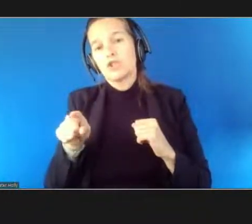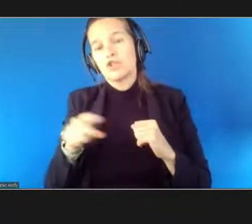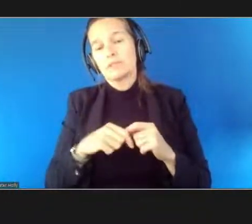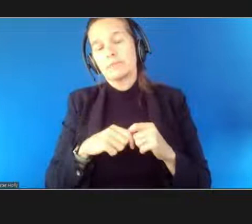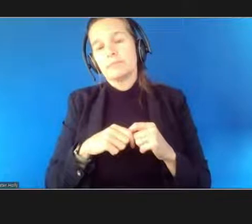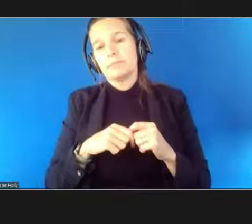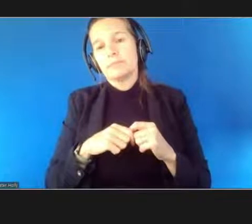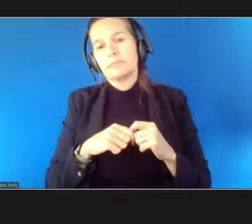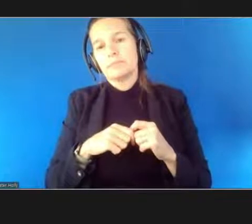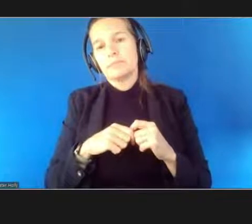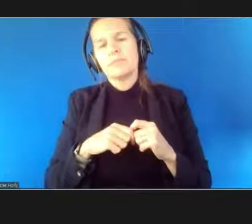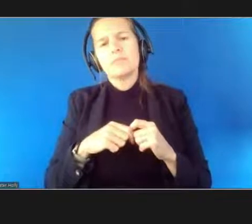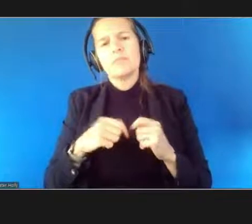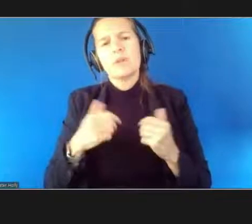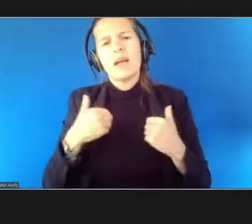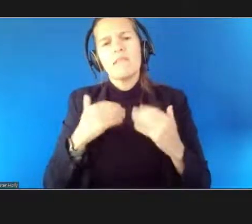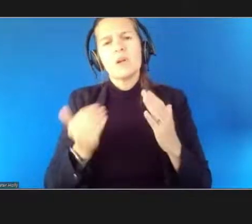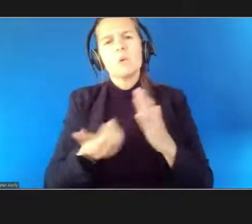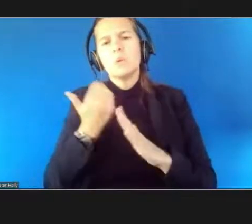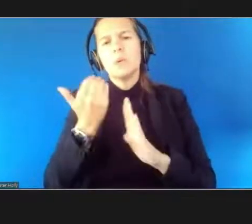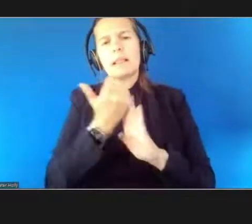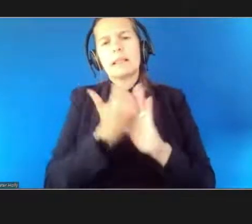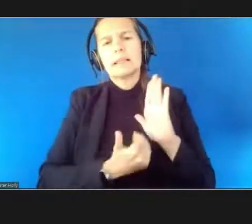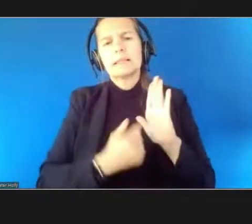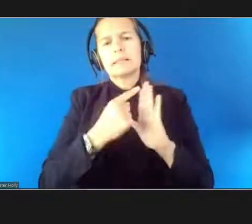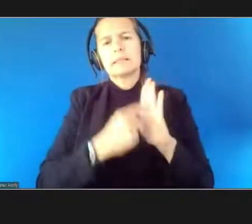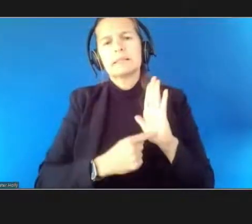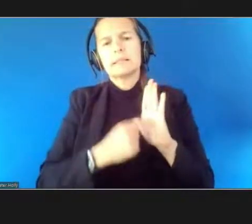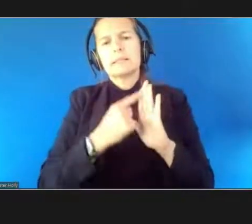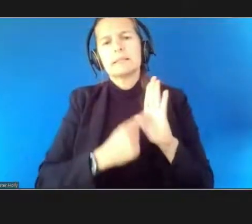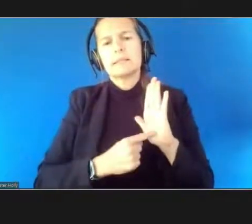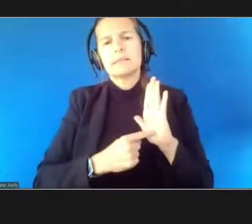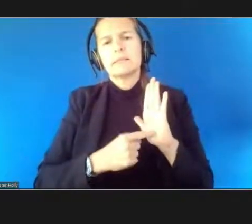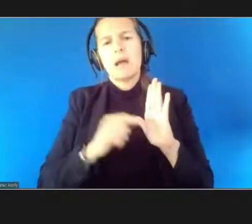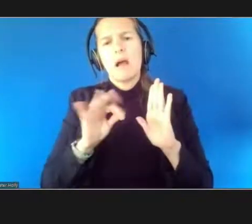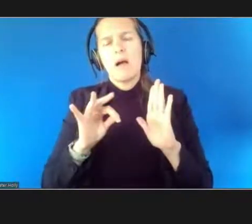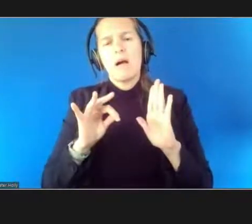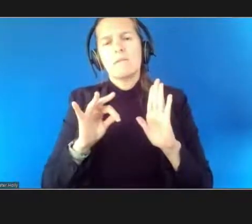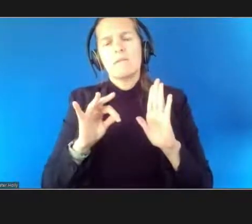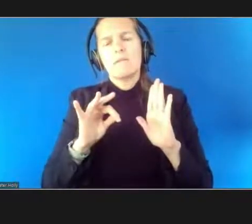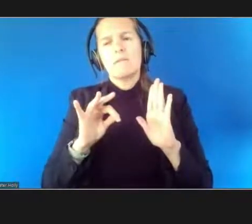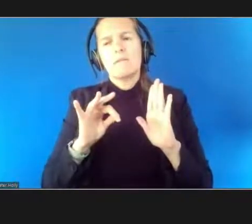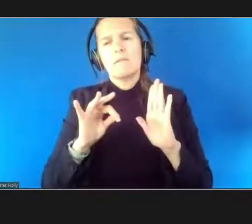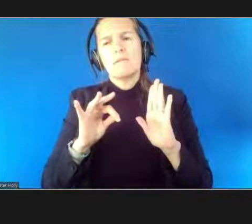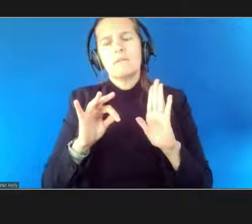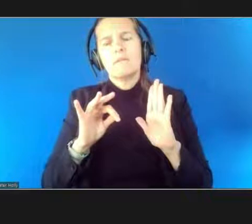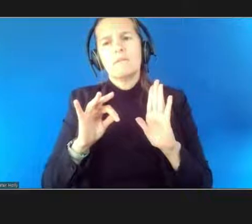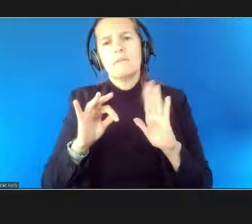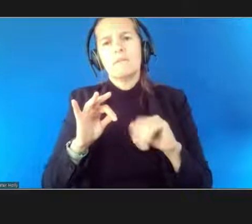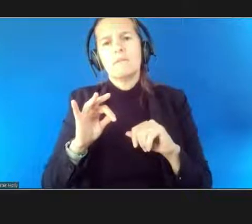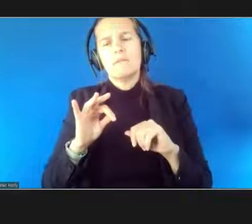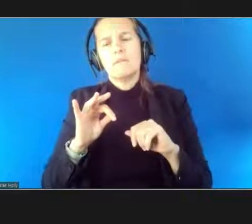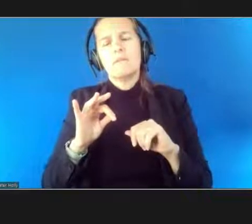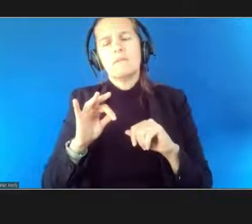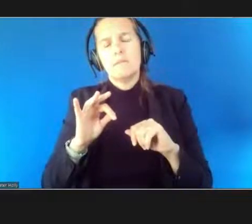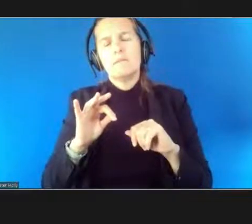Do we have an updated list on employment places that are now